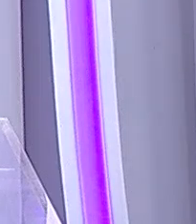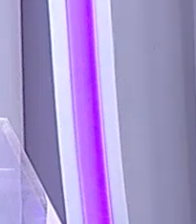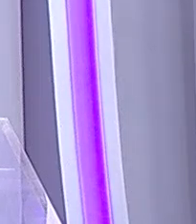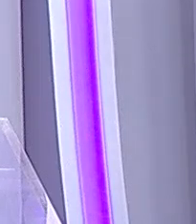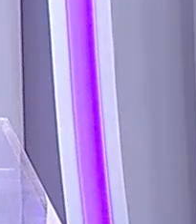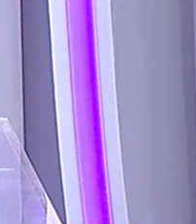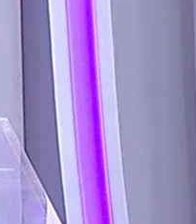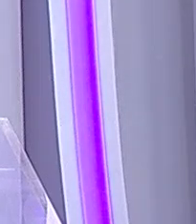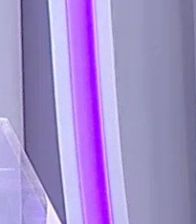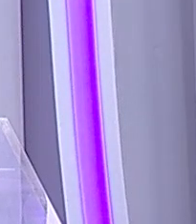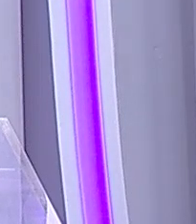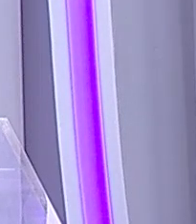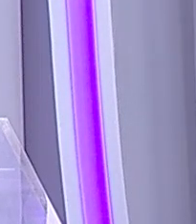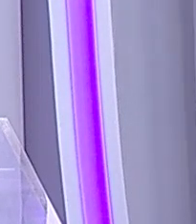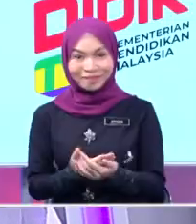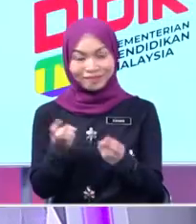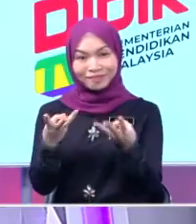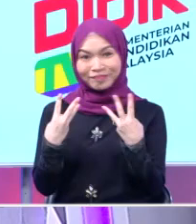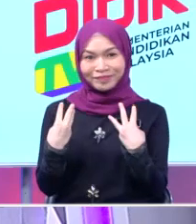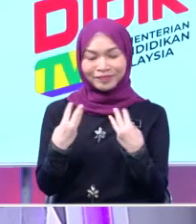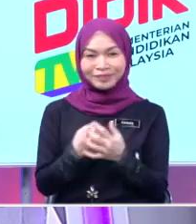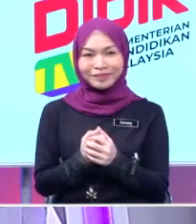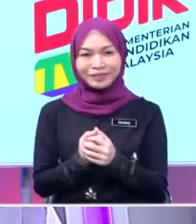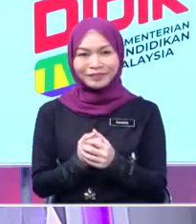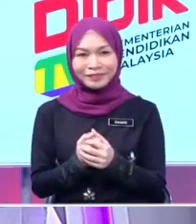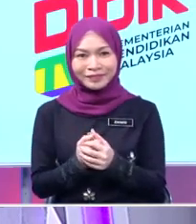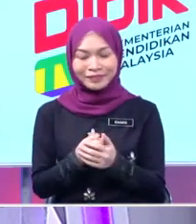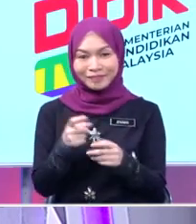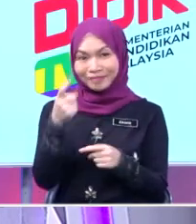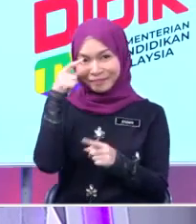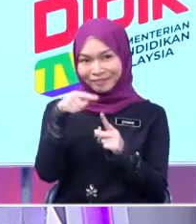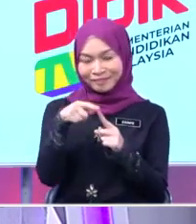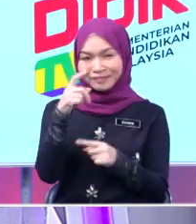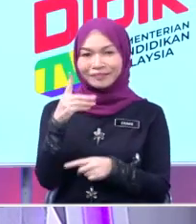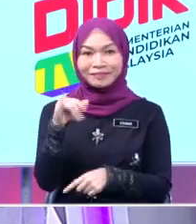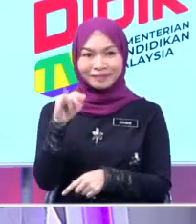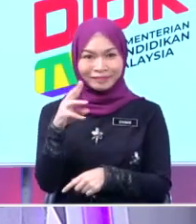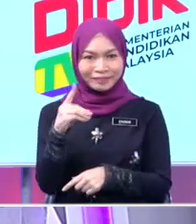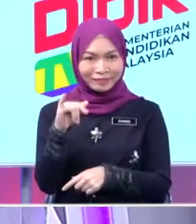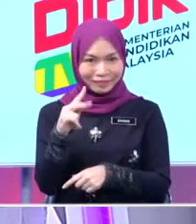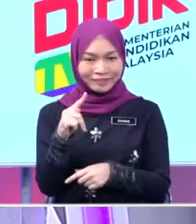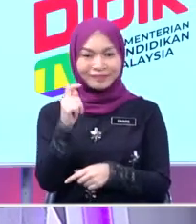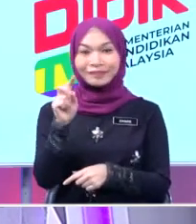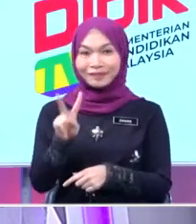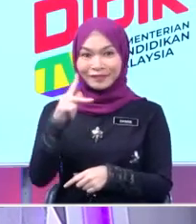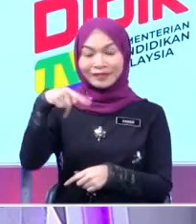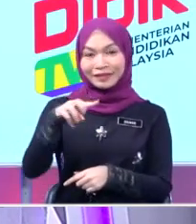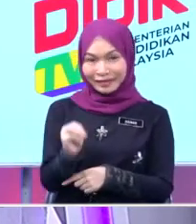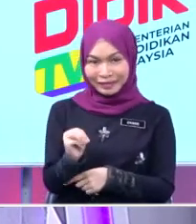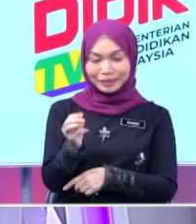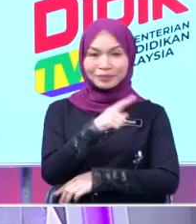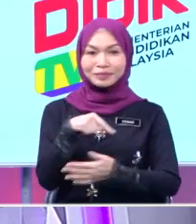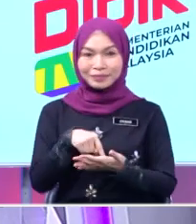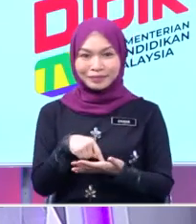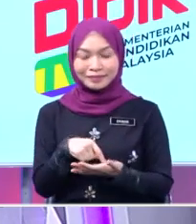Hi everyone, welcome to Menengah Atas with me, Chris MJ here on DidikTV KPM. And on today's lesson, we're going to focus